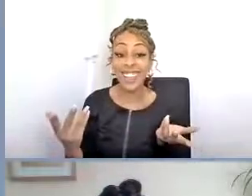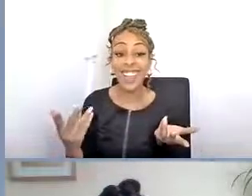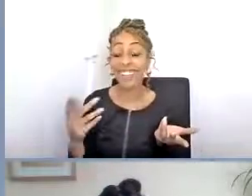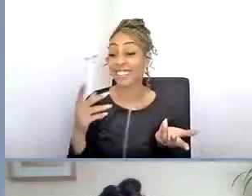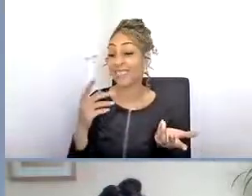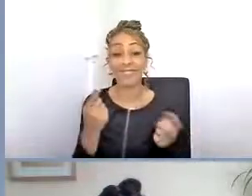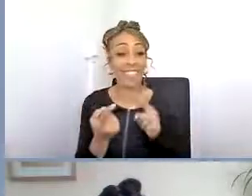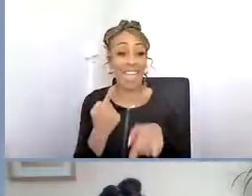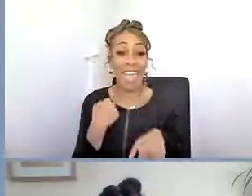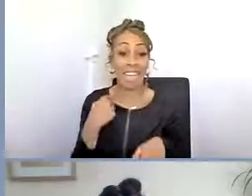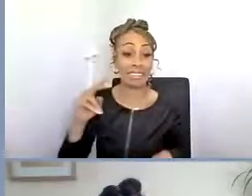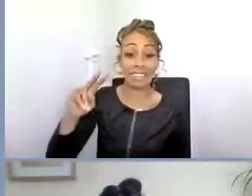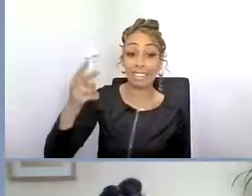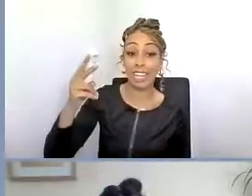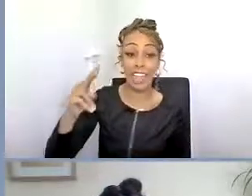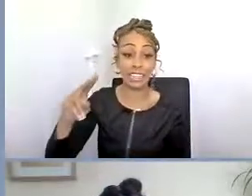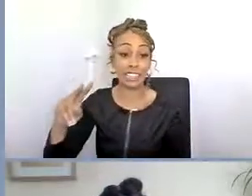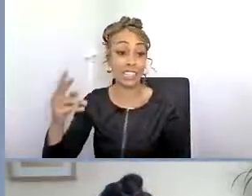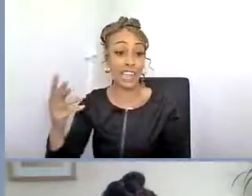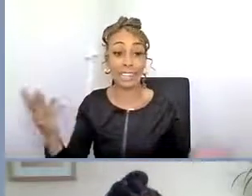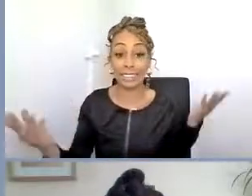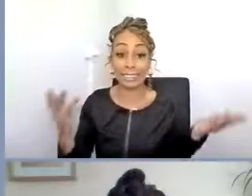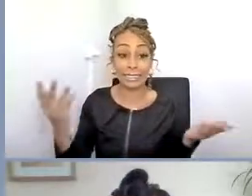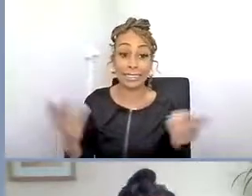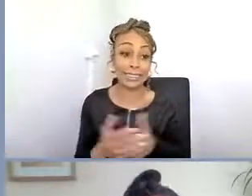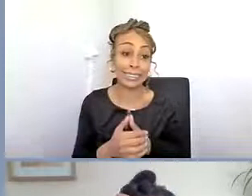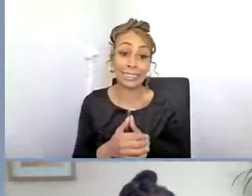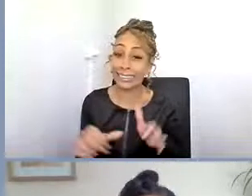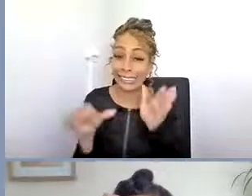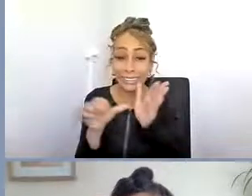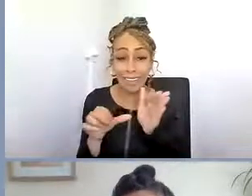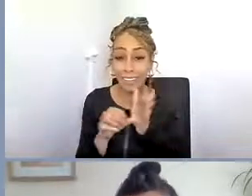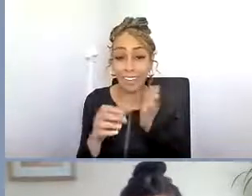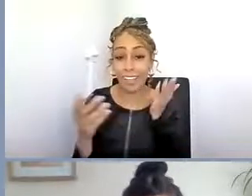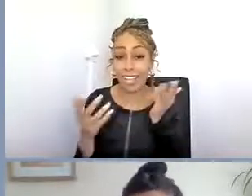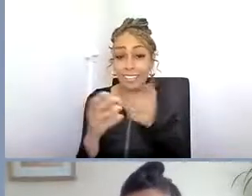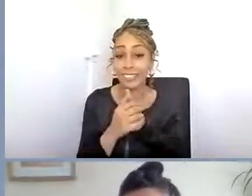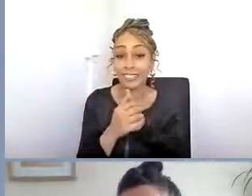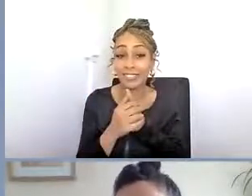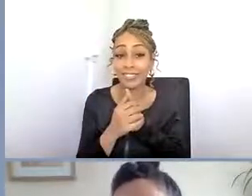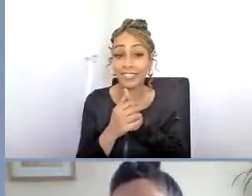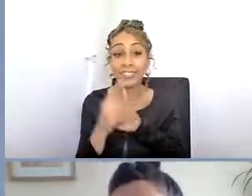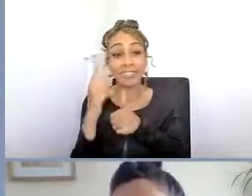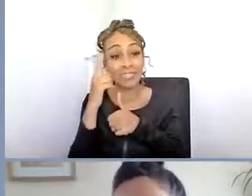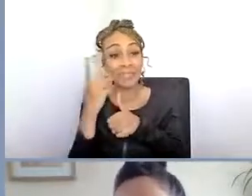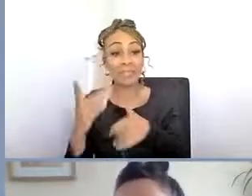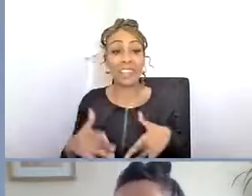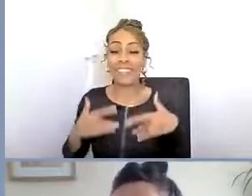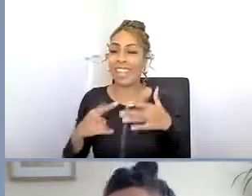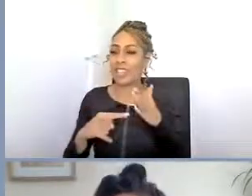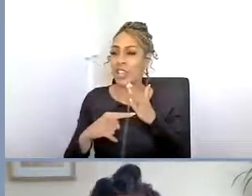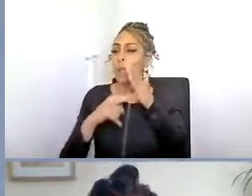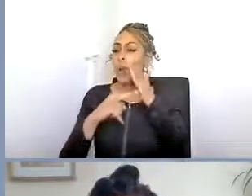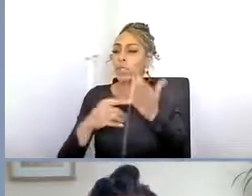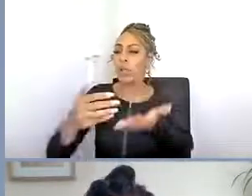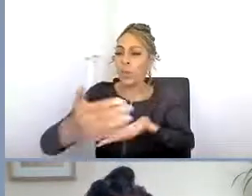changes. It's difficult to give a simple answer. You know, I think it's very important that the collection is